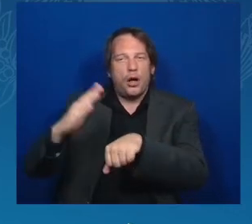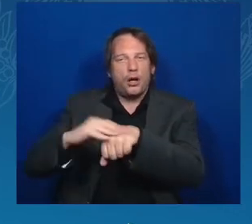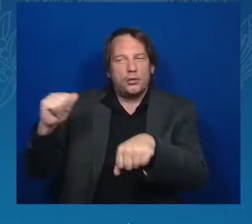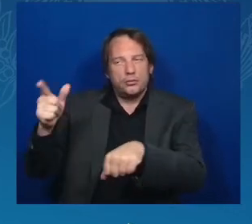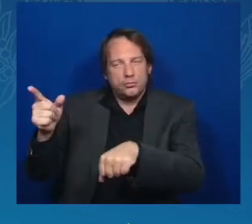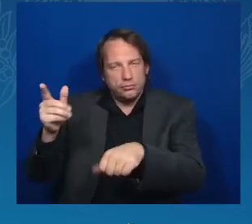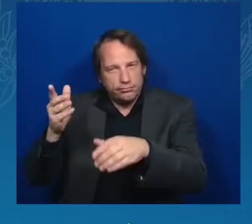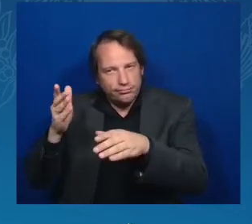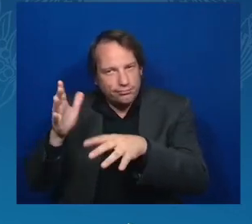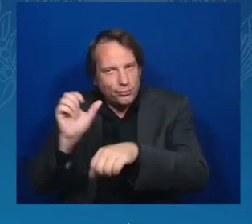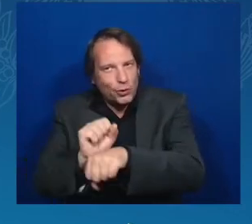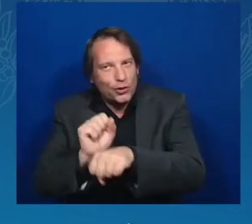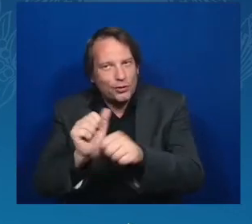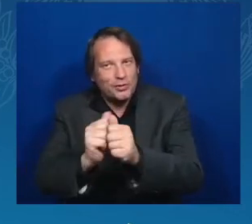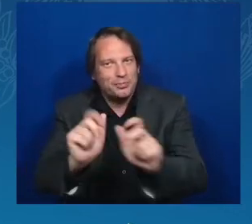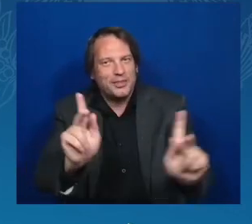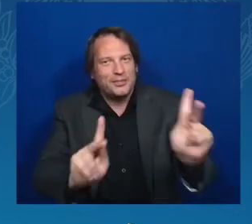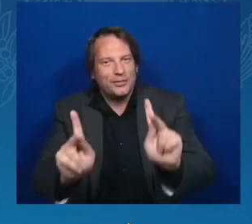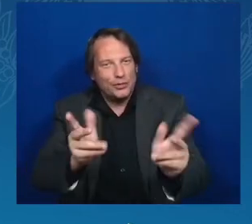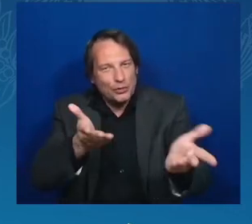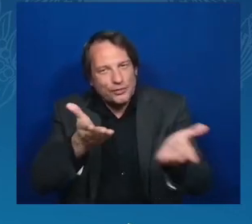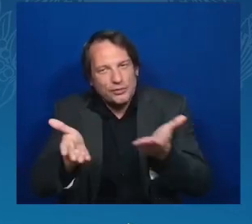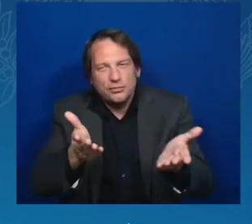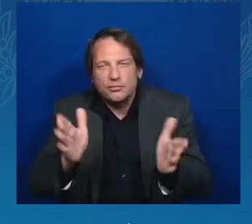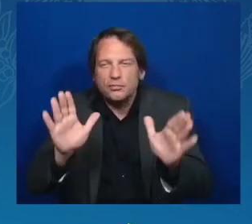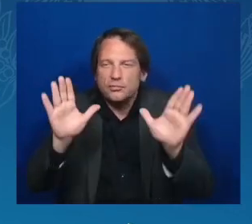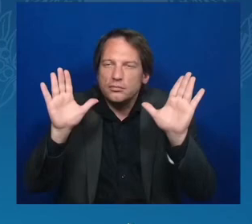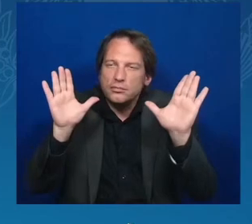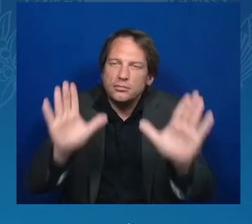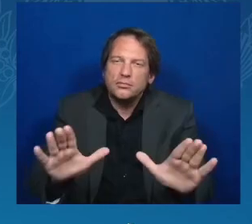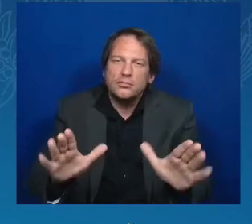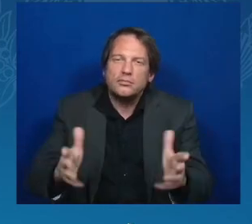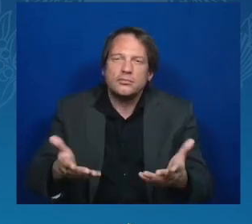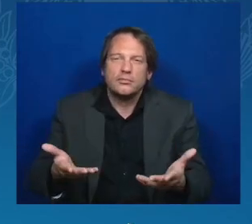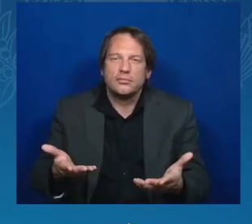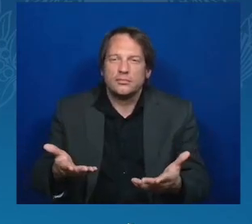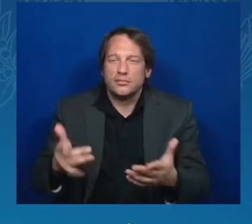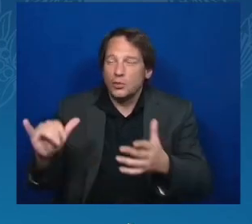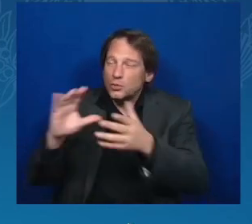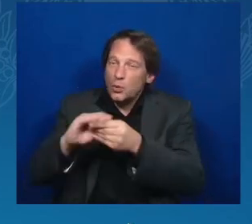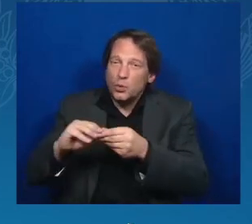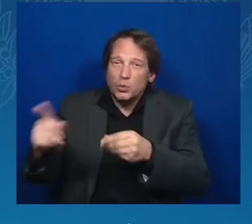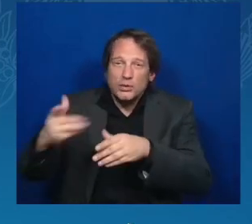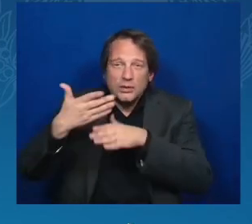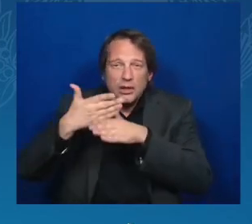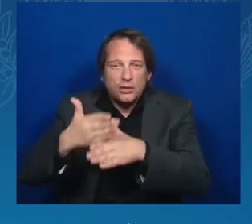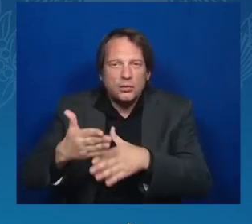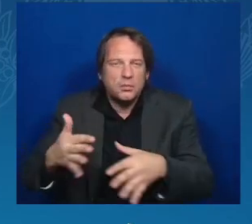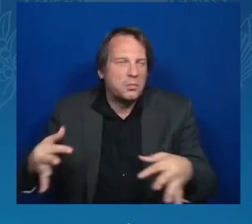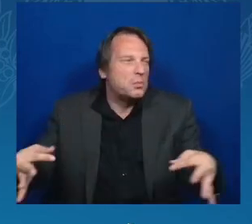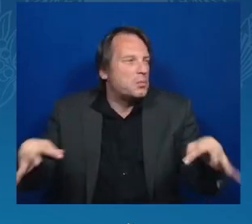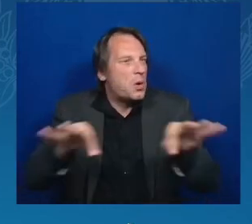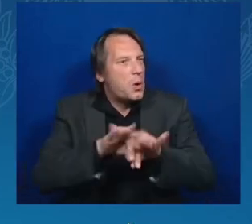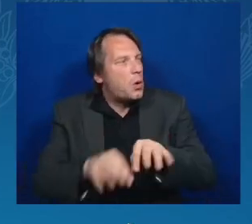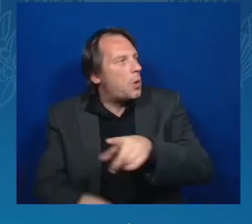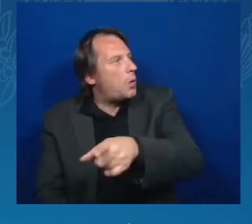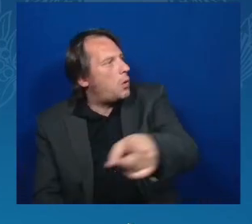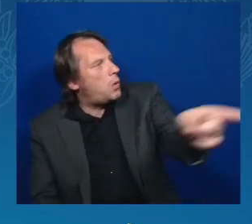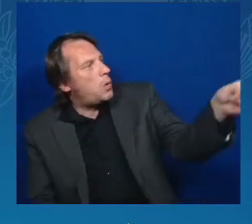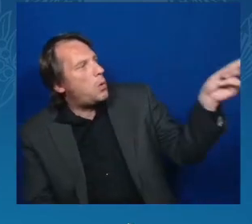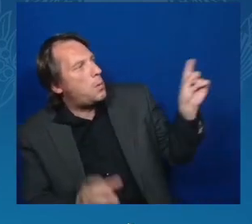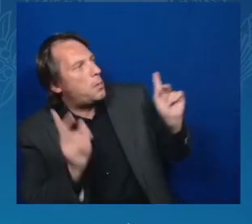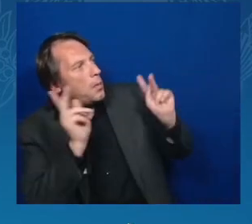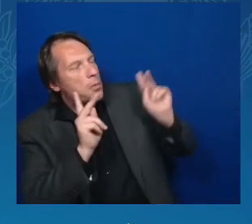story that each of you have shared, and it's important that people understand this, that when we're looking at something